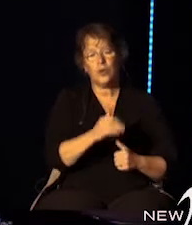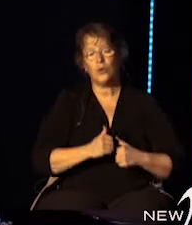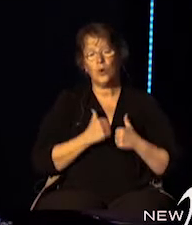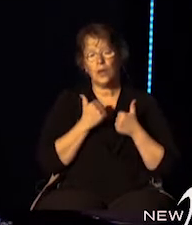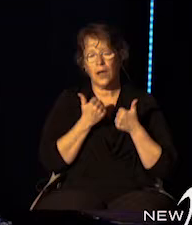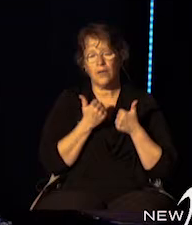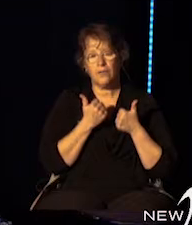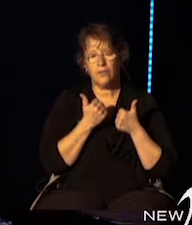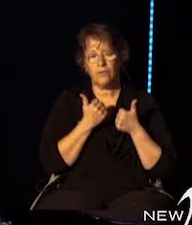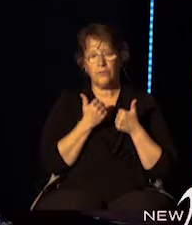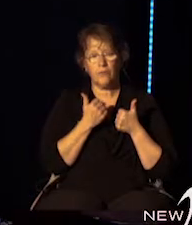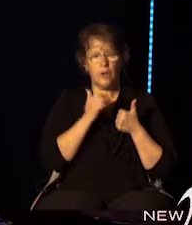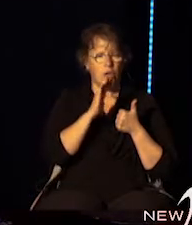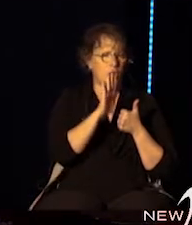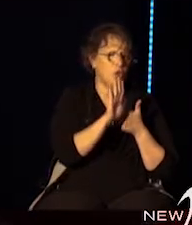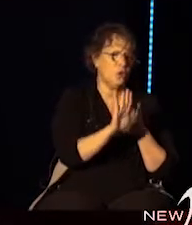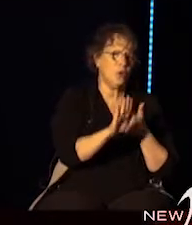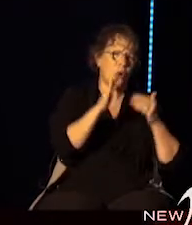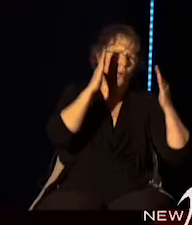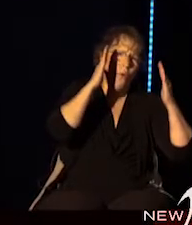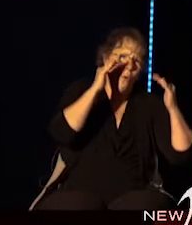in the greatest hopes and dreams that you have,